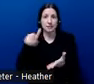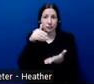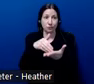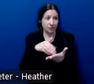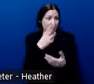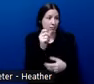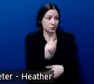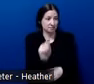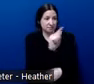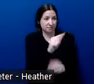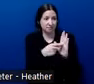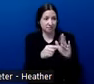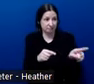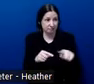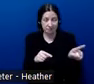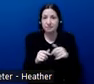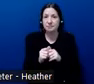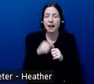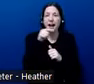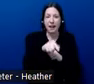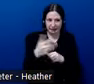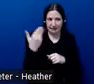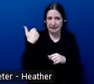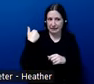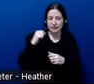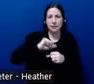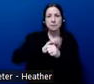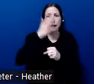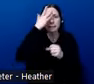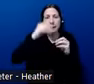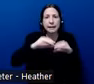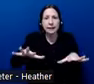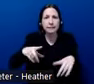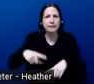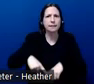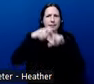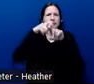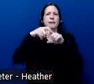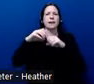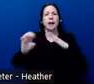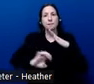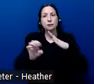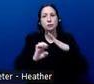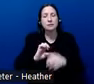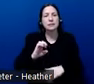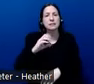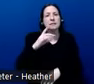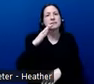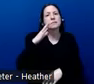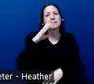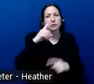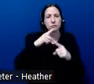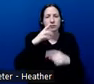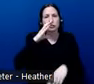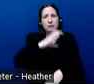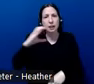here. And after a disruption caused by the pandemic, elementary cross-country meets are back on for the first